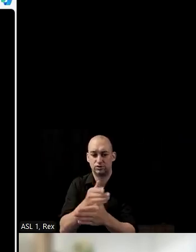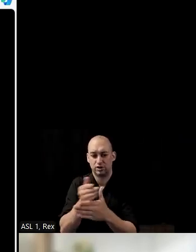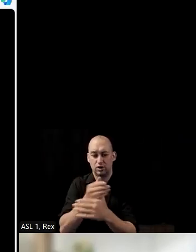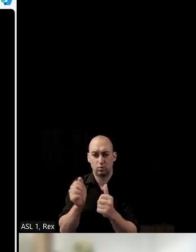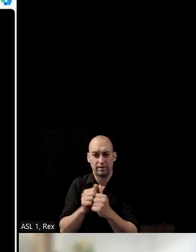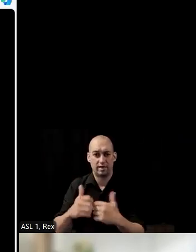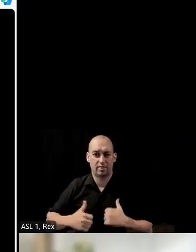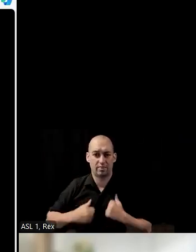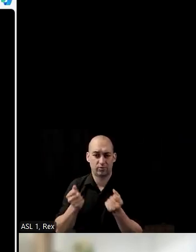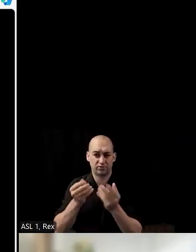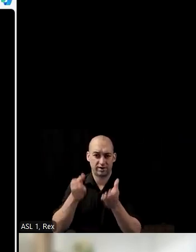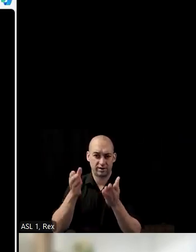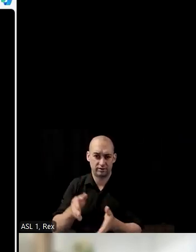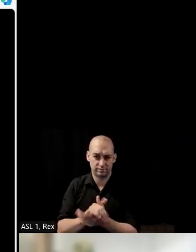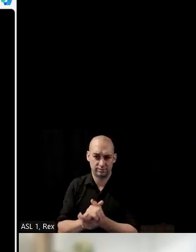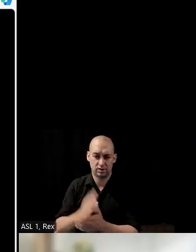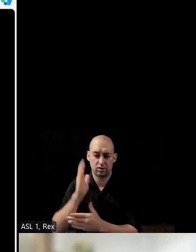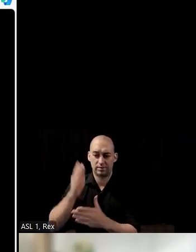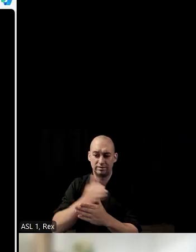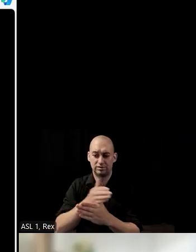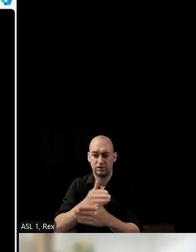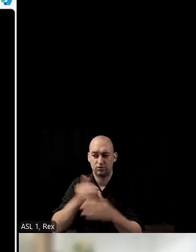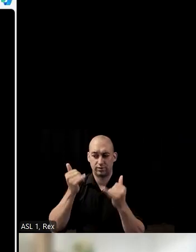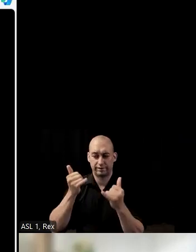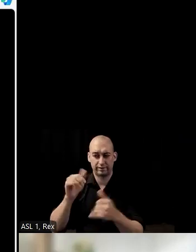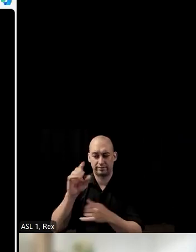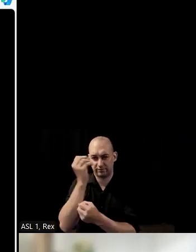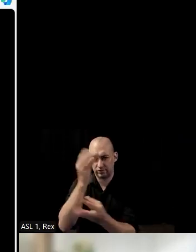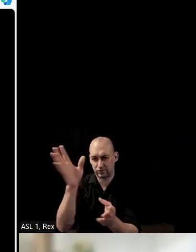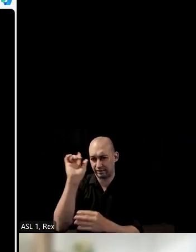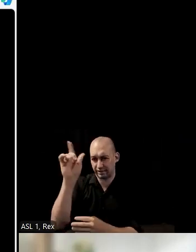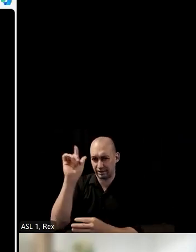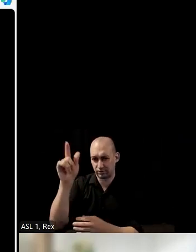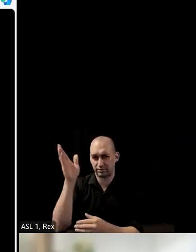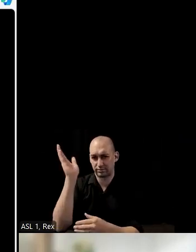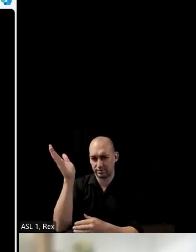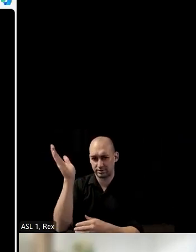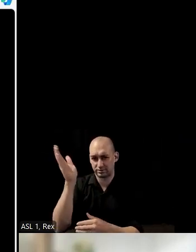providers. And we will be sharing some initial data later on in the presentation.